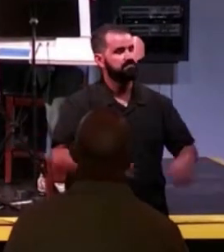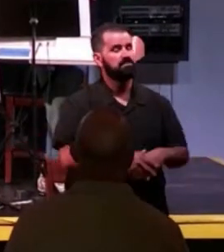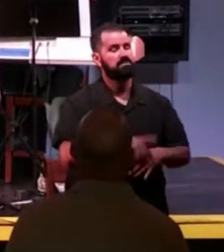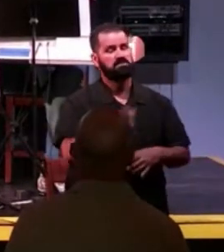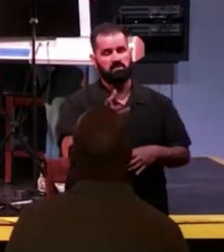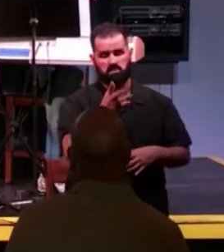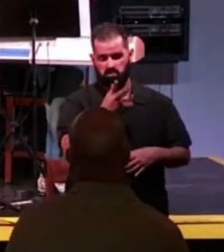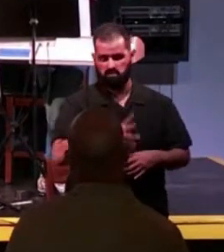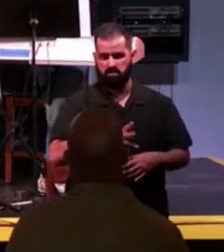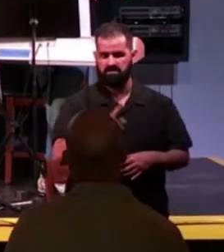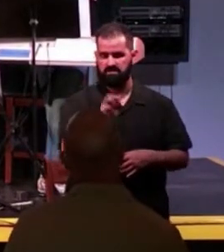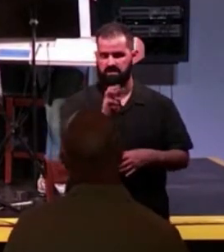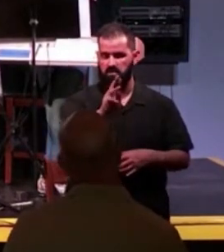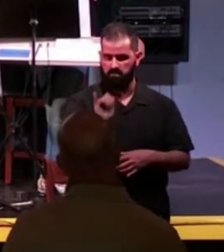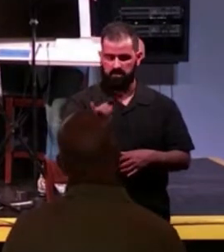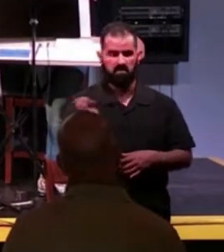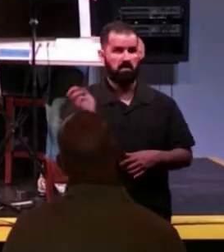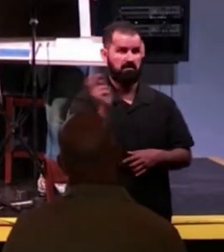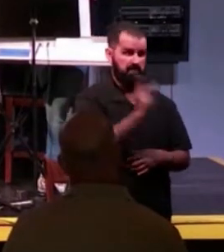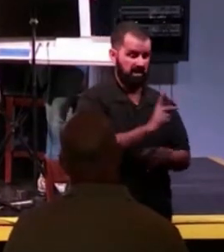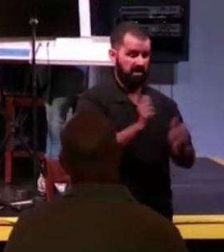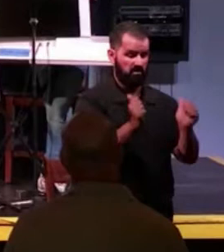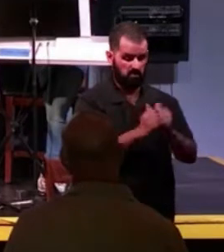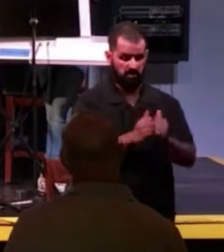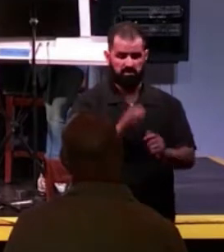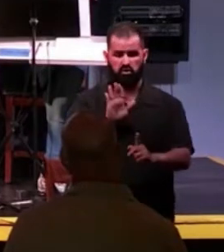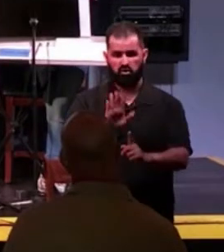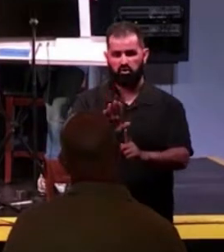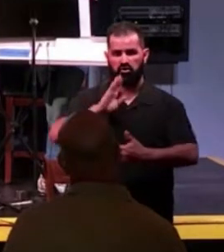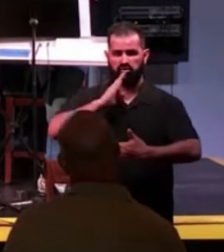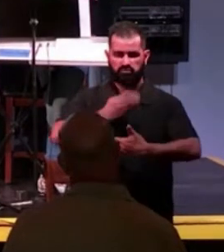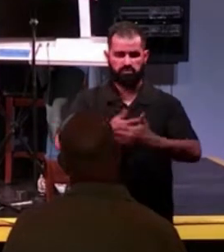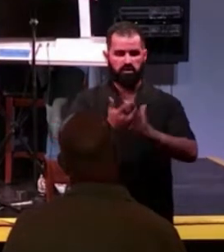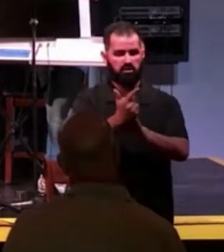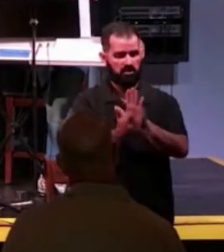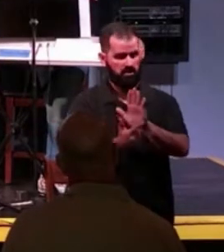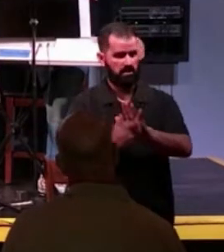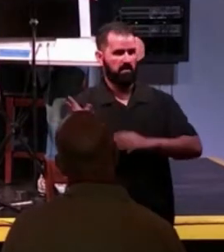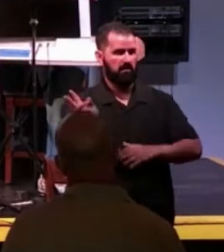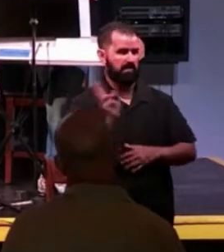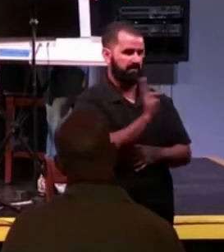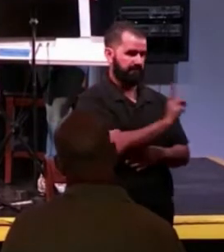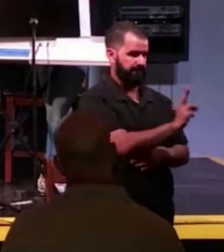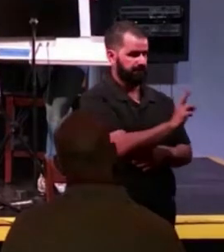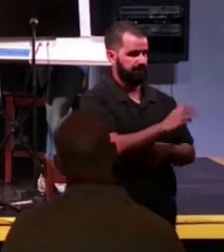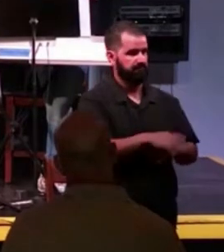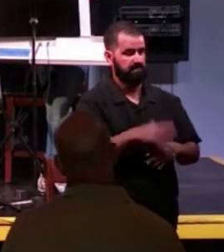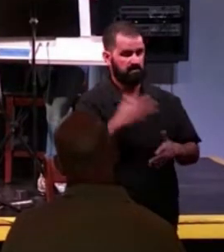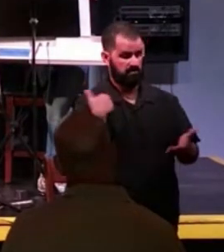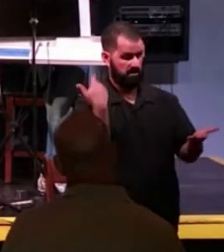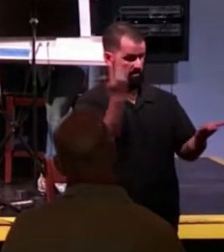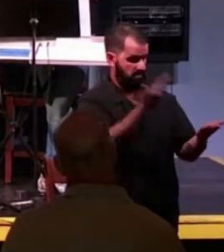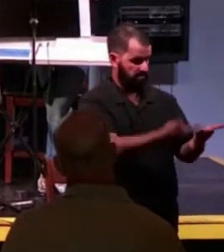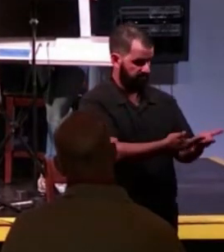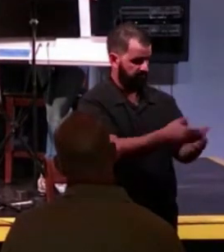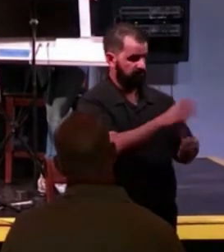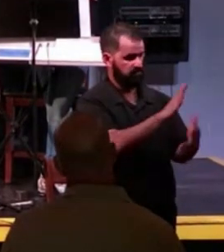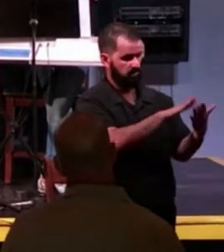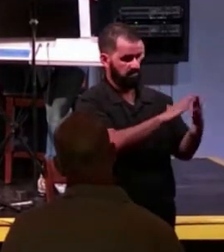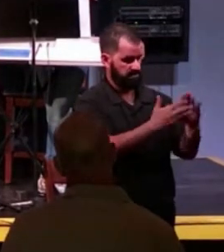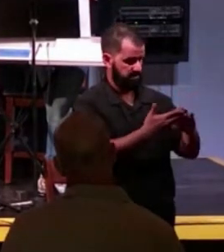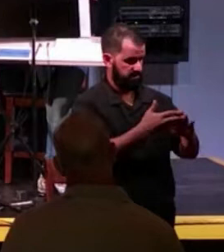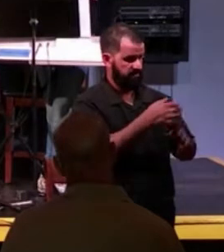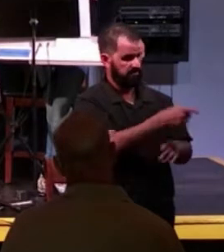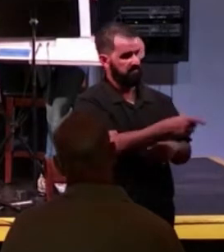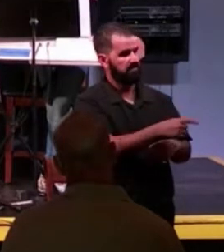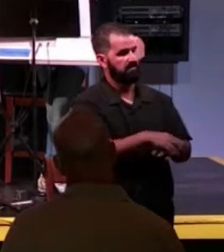from Moab, accompanied by Ruth, the Moabite, whose daughter-in-law arriving in Bethlehem